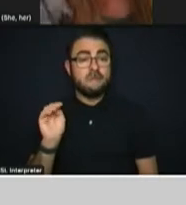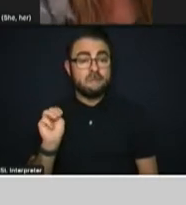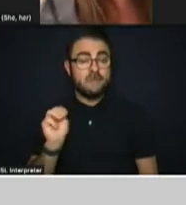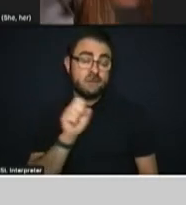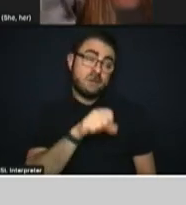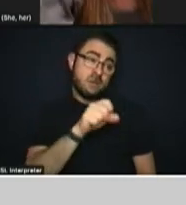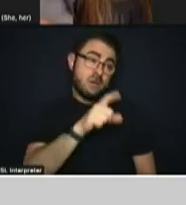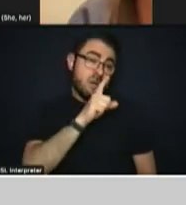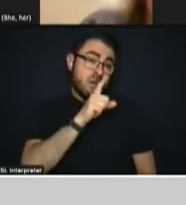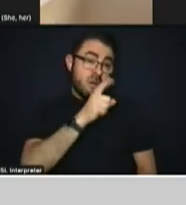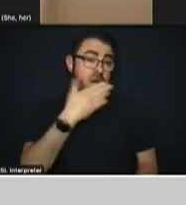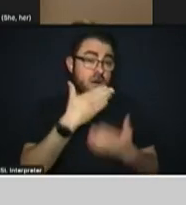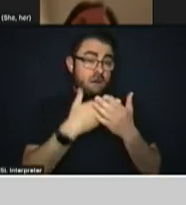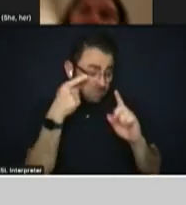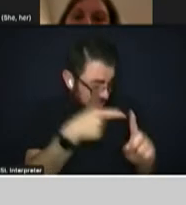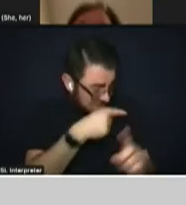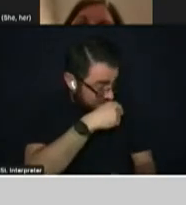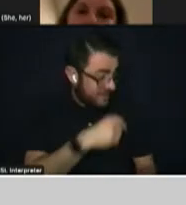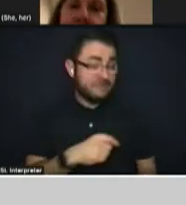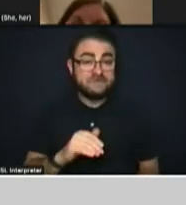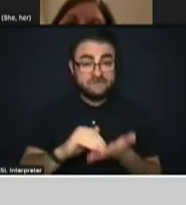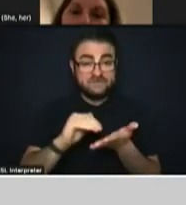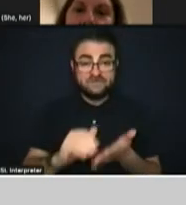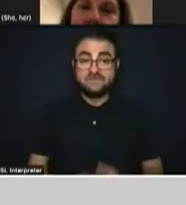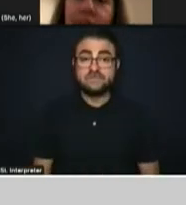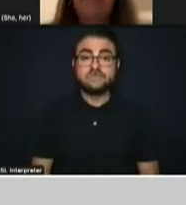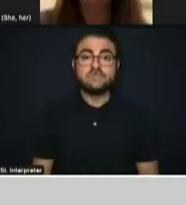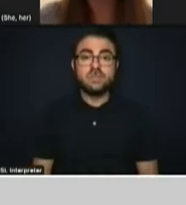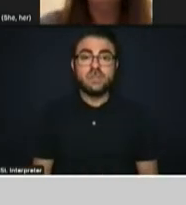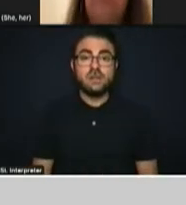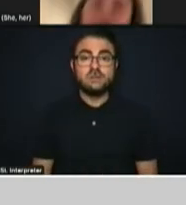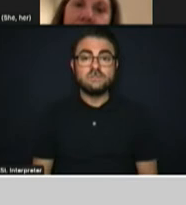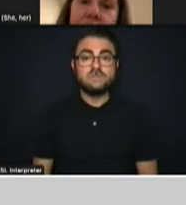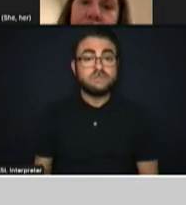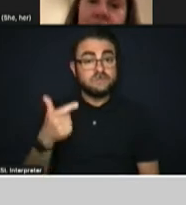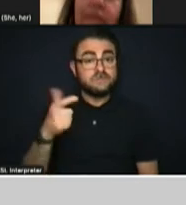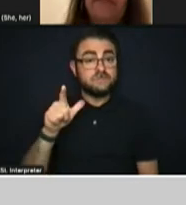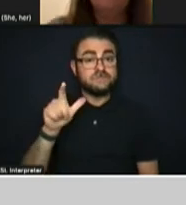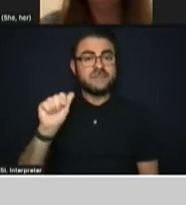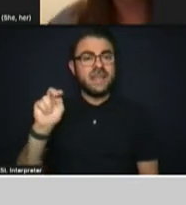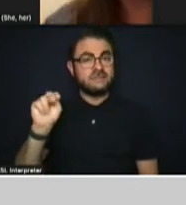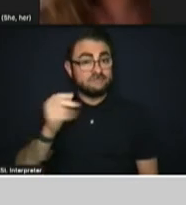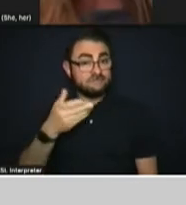Good point. Thank you. Gloria?